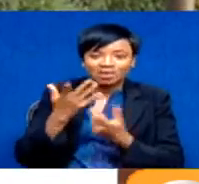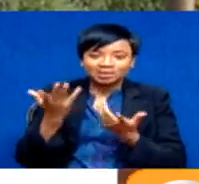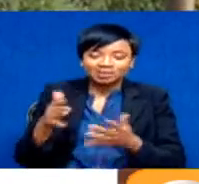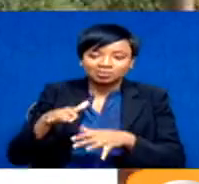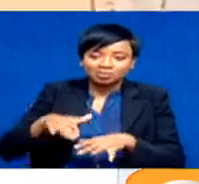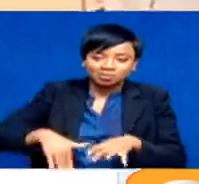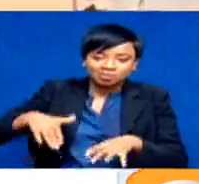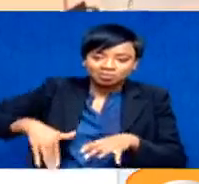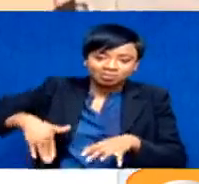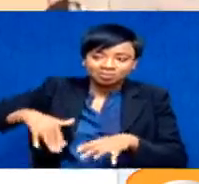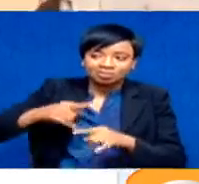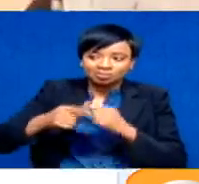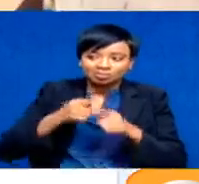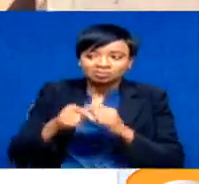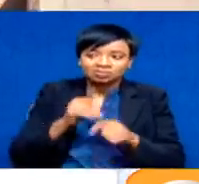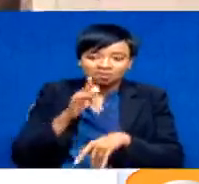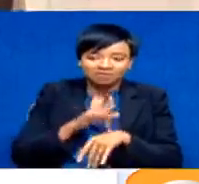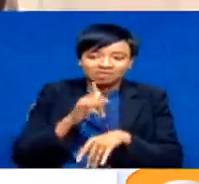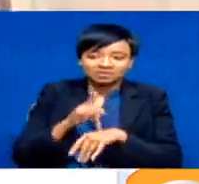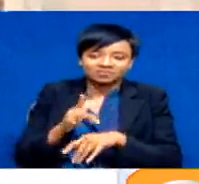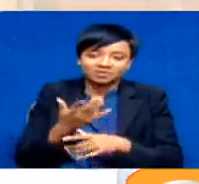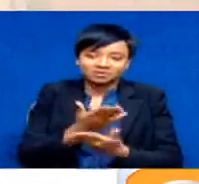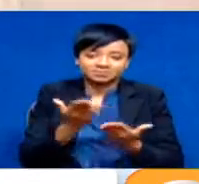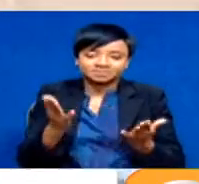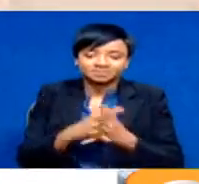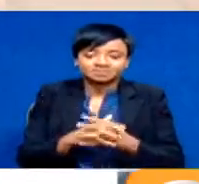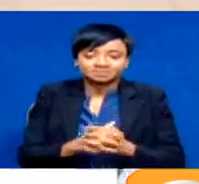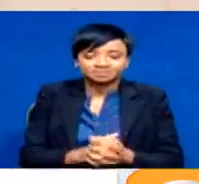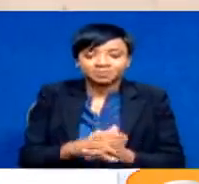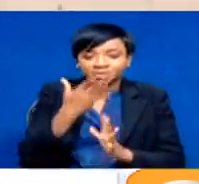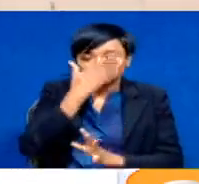further exacerbate Nairobi's growing water deficit.